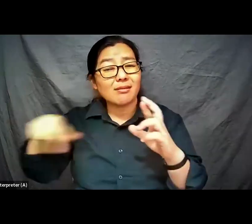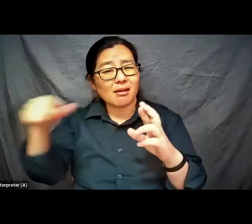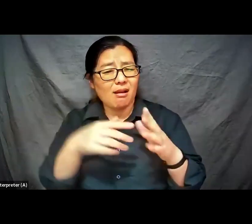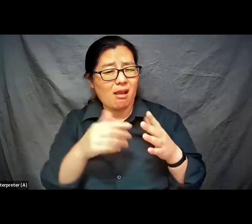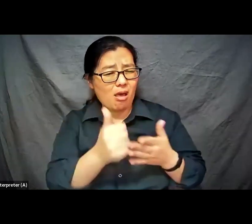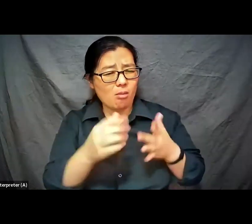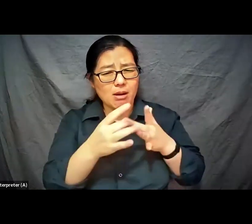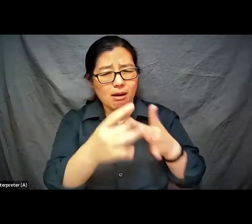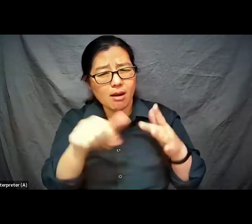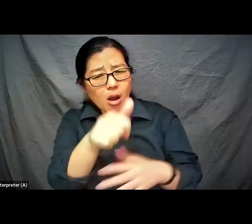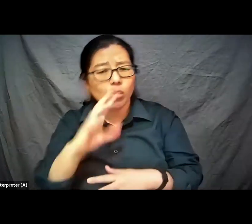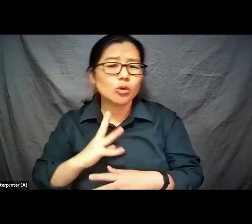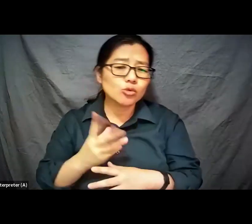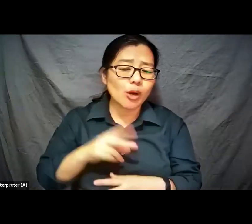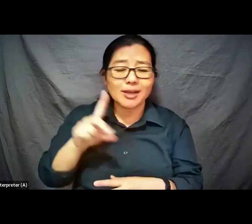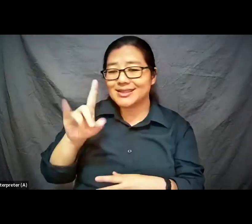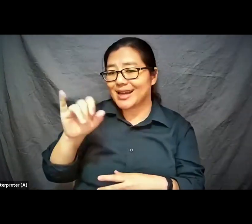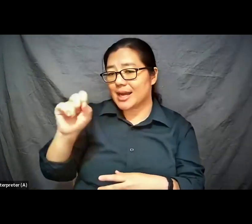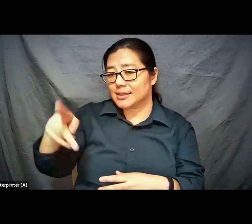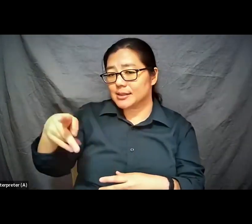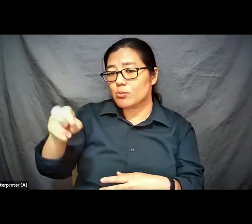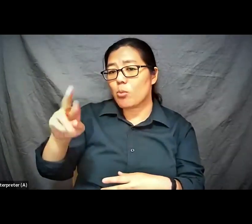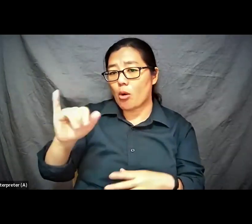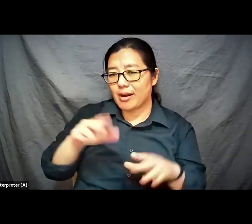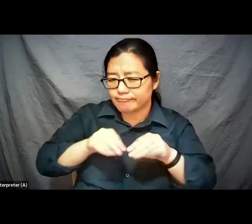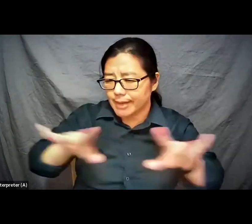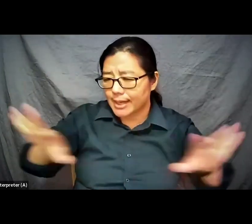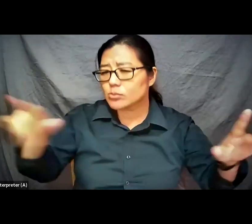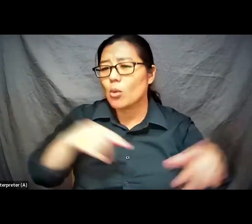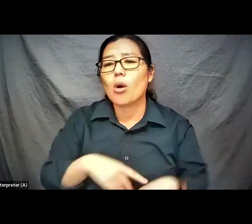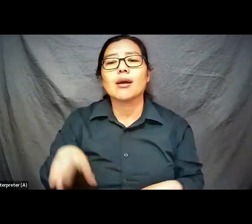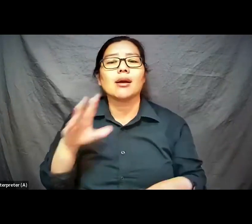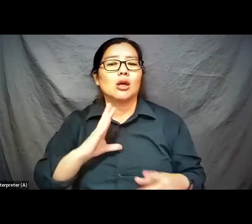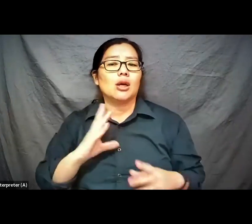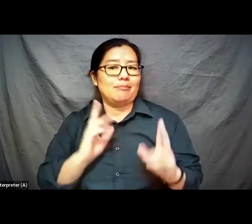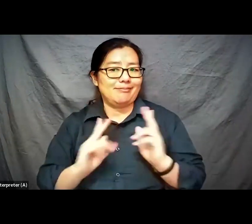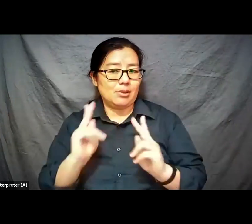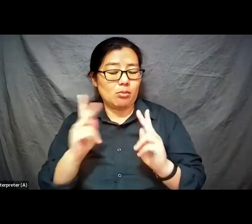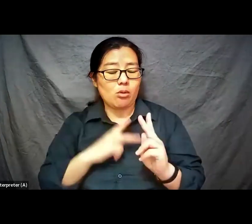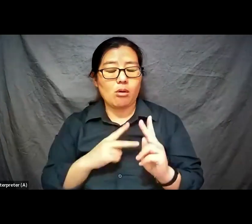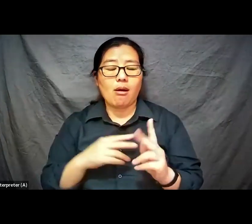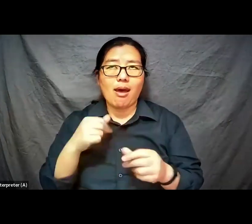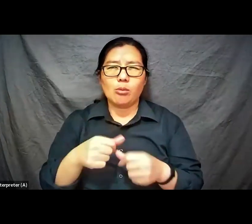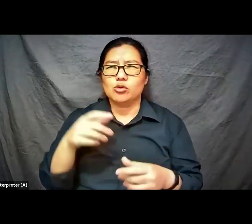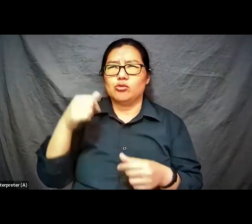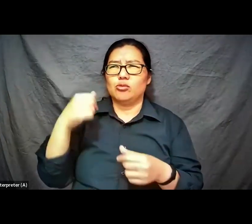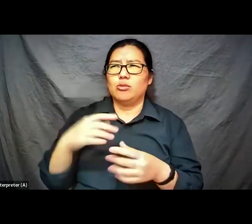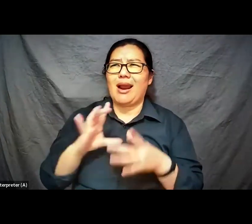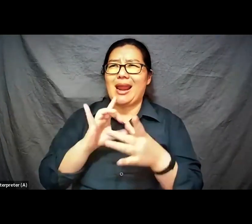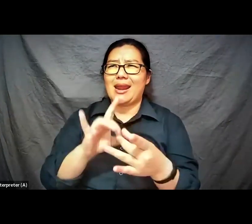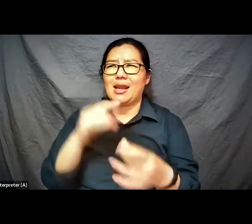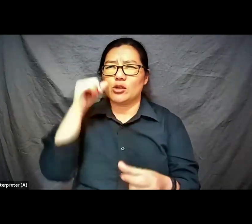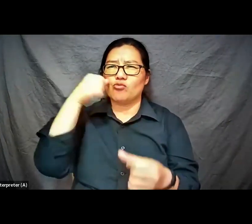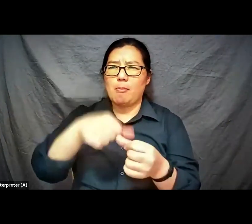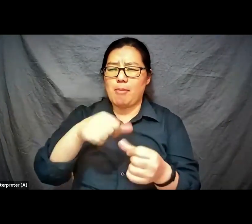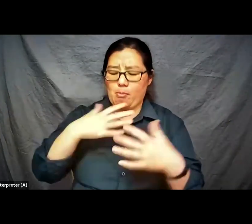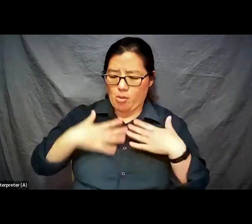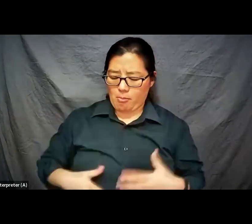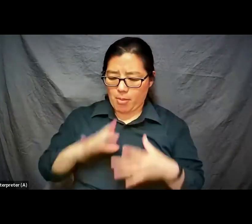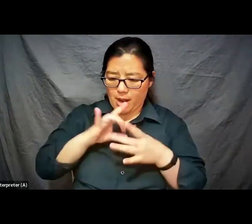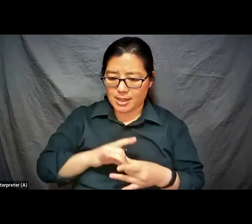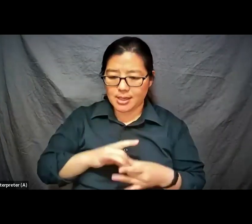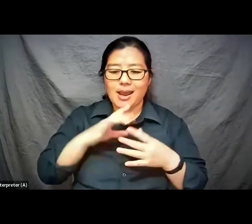other trans, diasporic, and disabled folks hoping to reconnect and remember bodies through their connections to land and